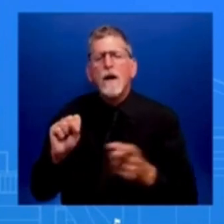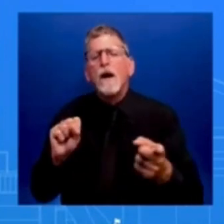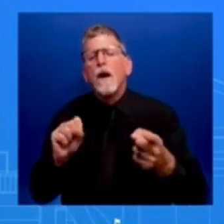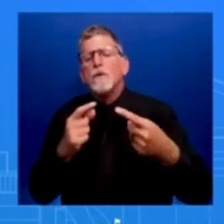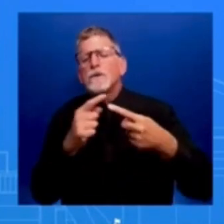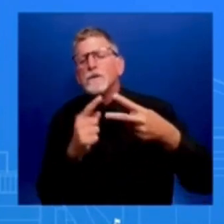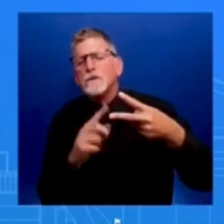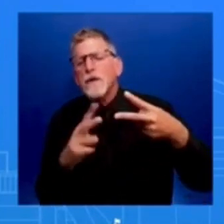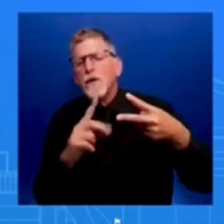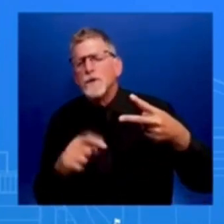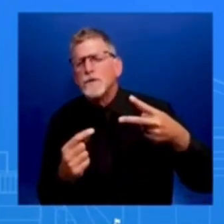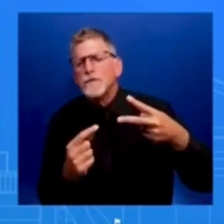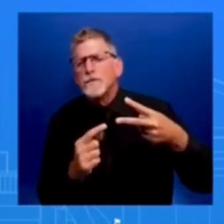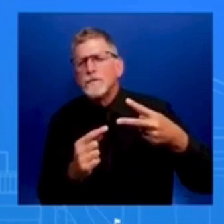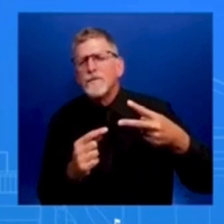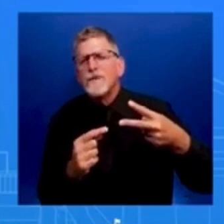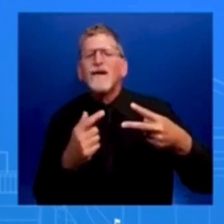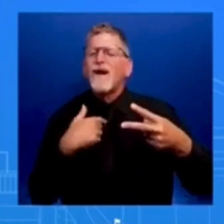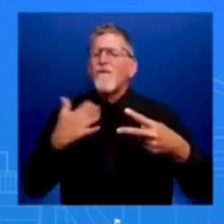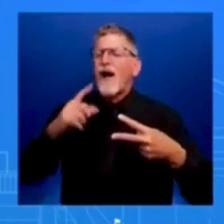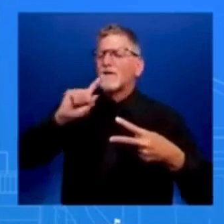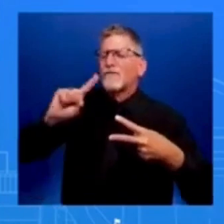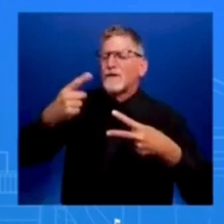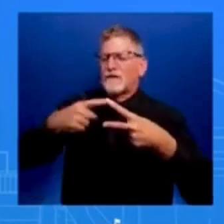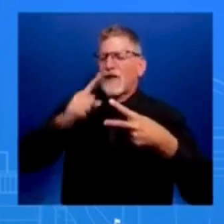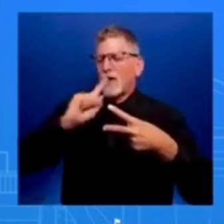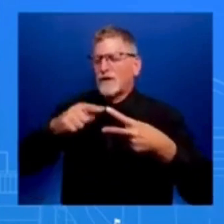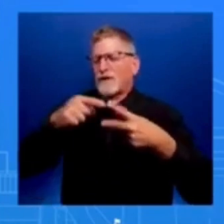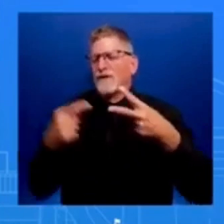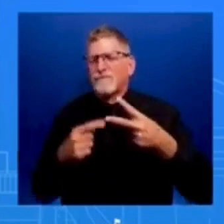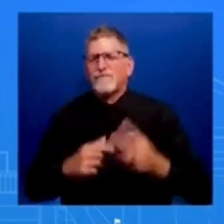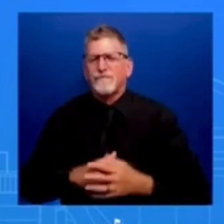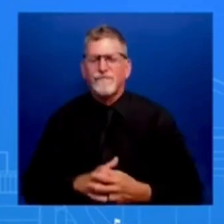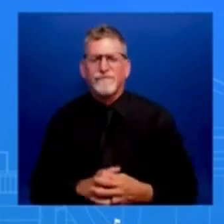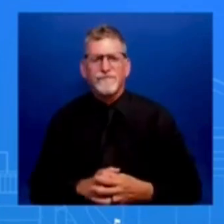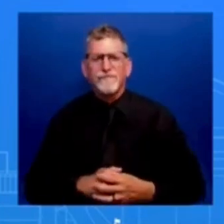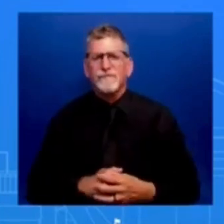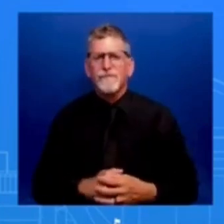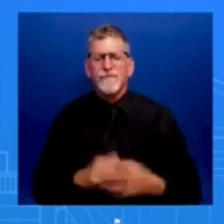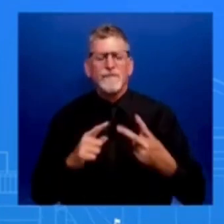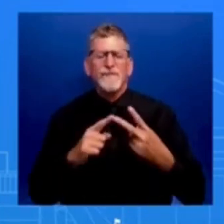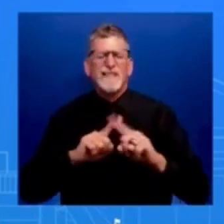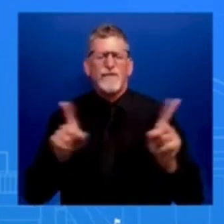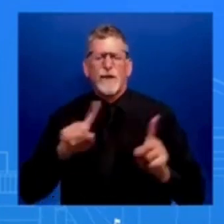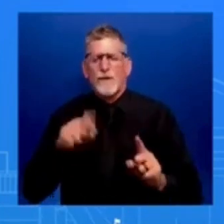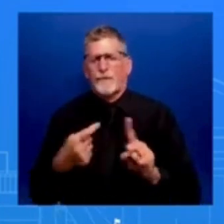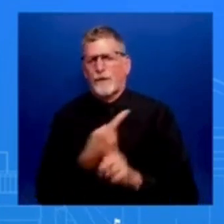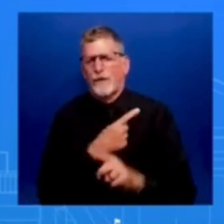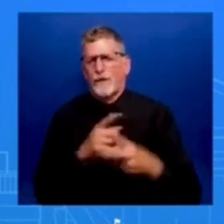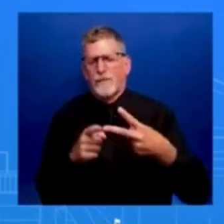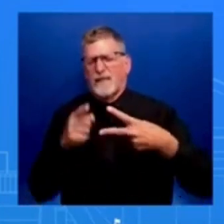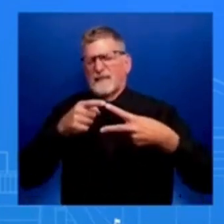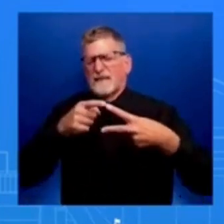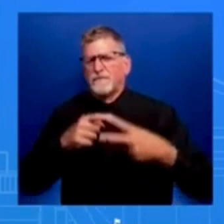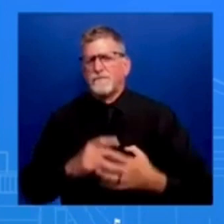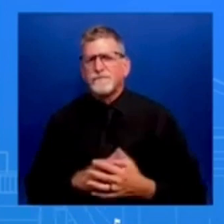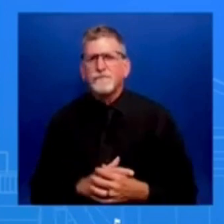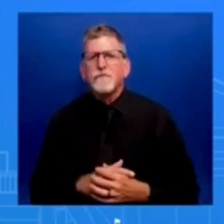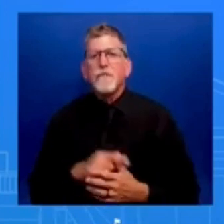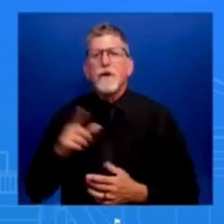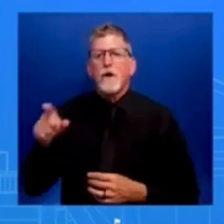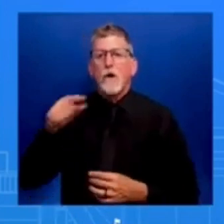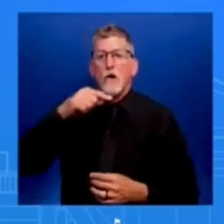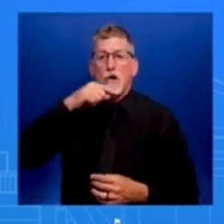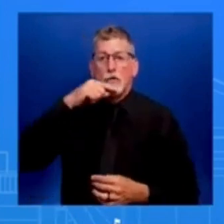different. So a couple of things. Since the beginning of Russia's assault on Ukraine, the president has been very